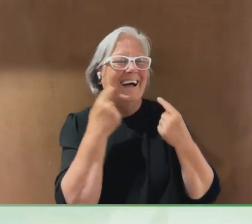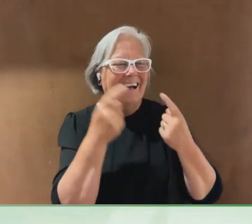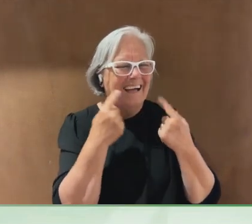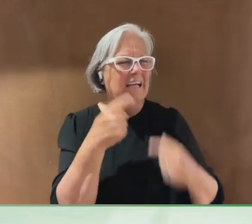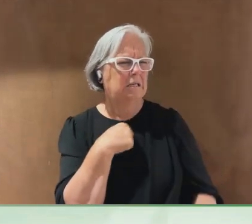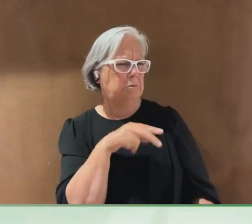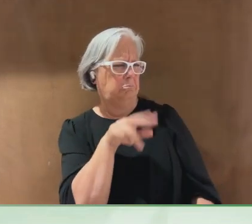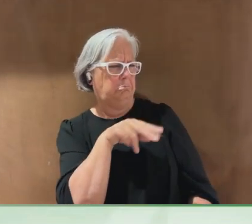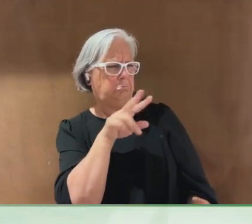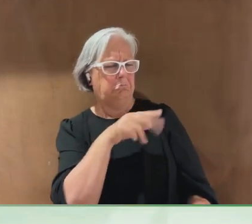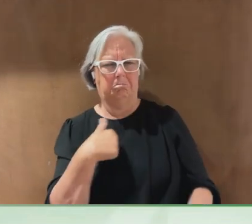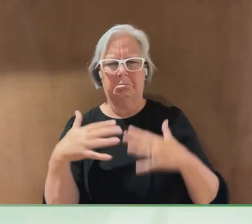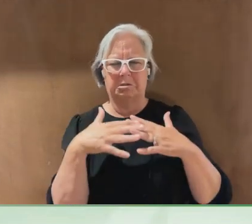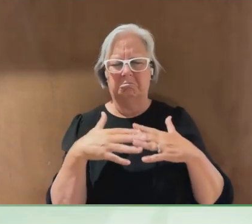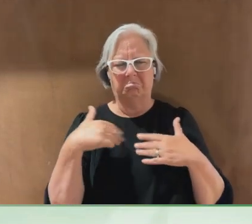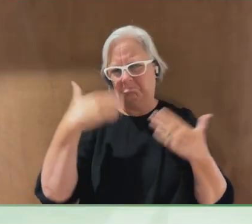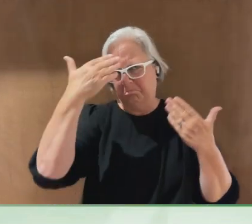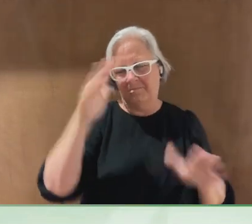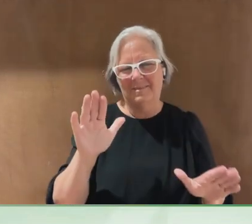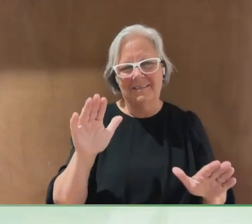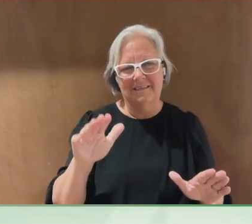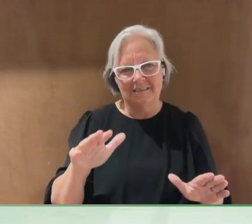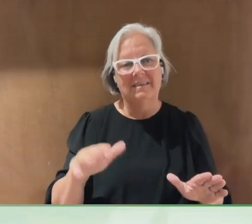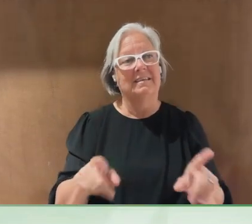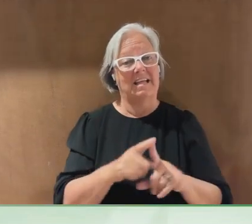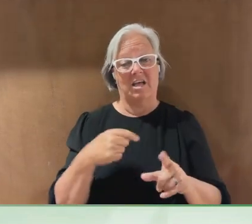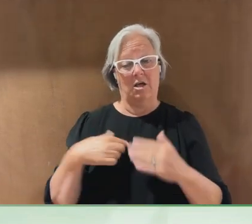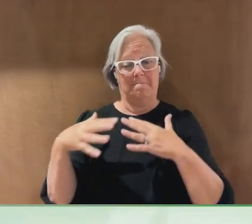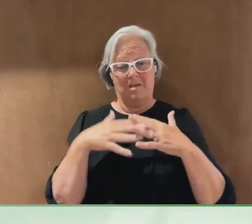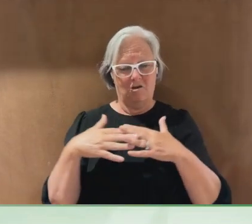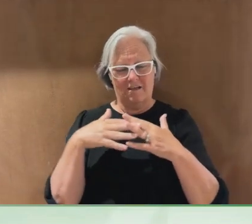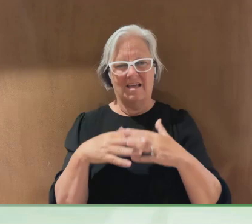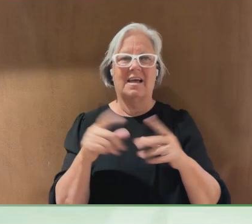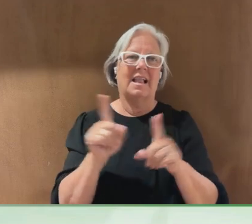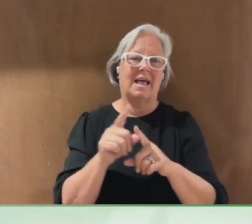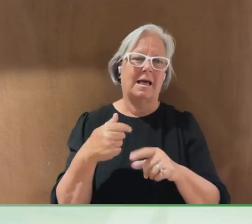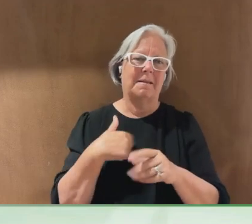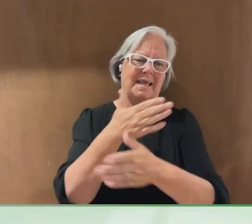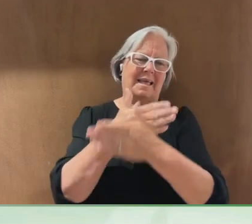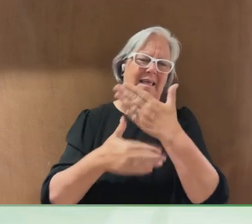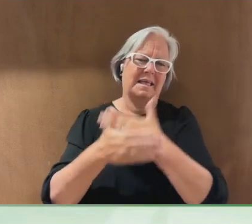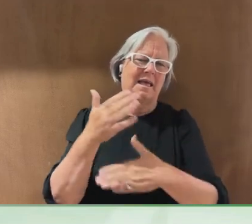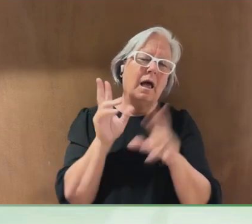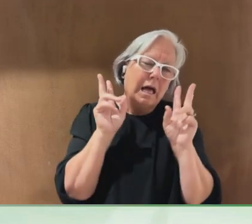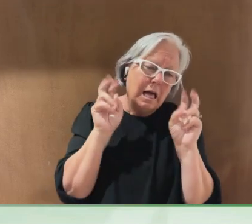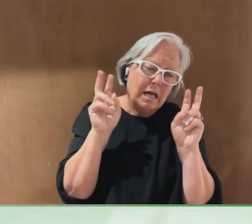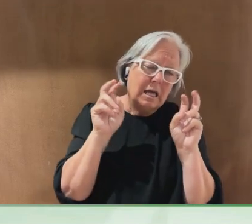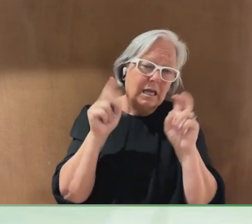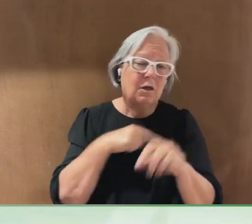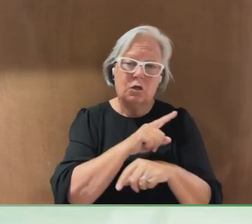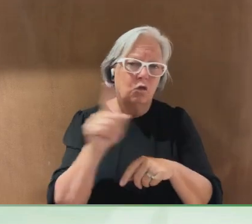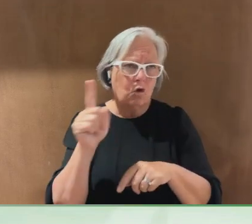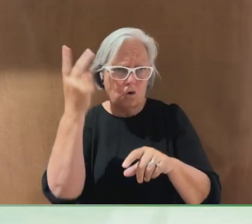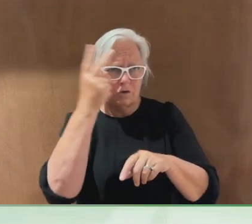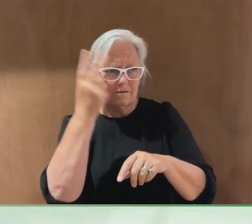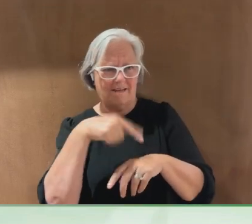of cultural impairment being an American, and you don't say that, please don't. It's too soon, too soon. Feel free to